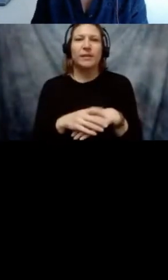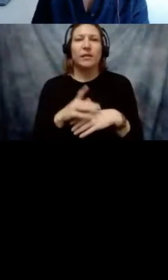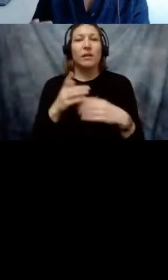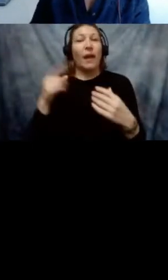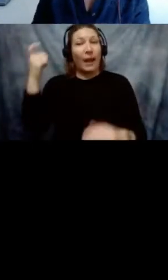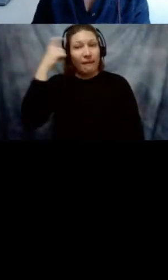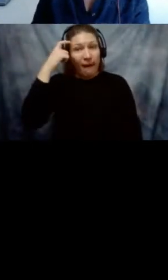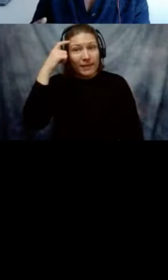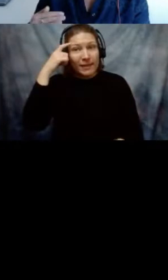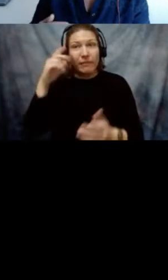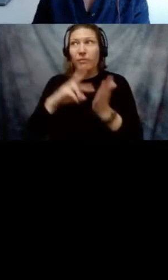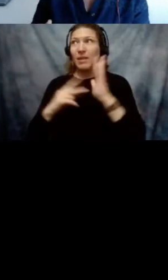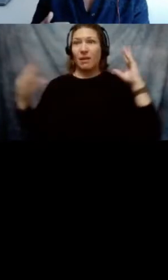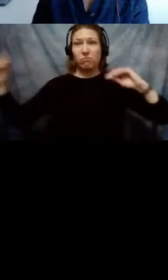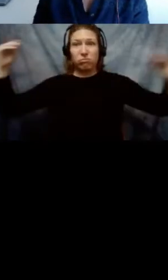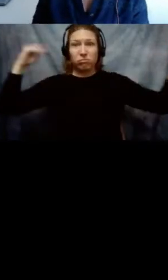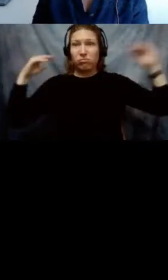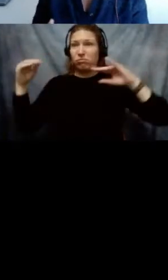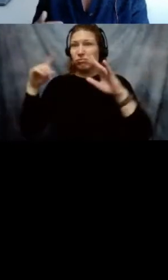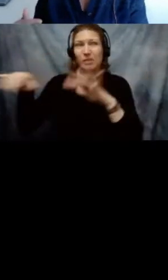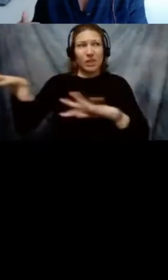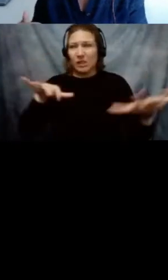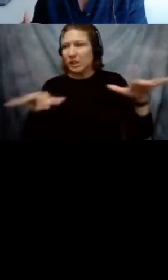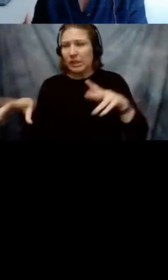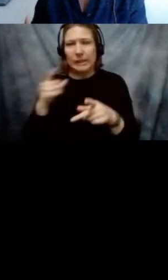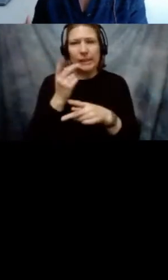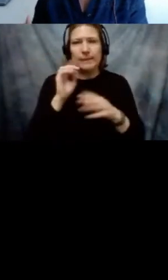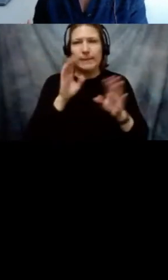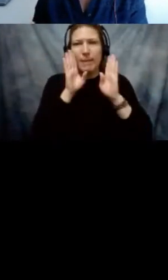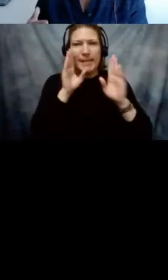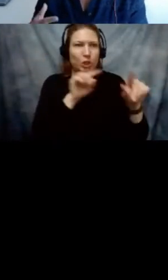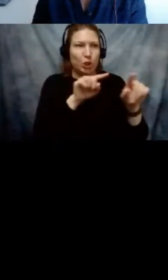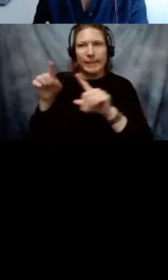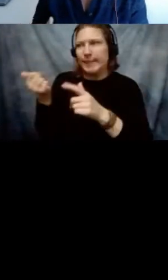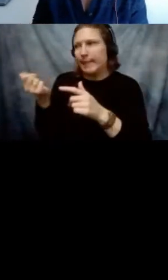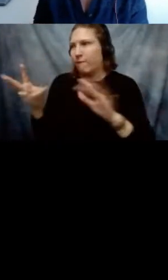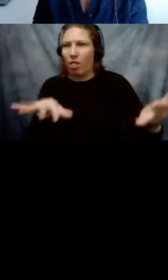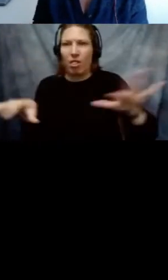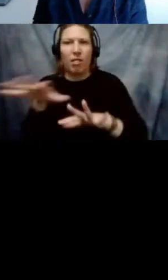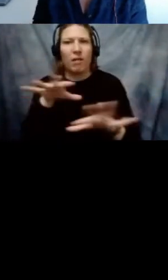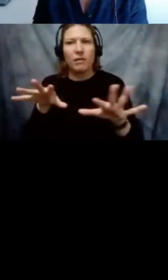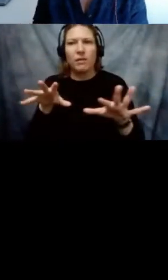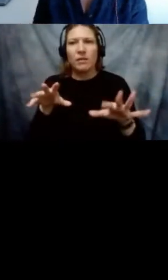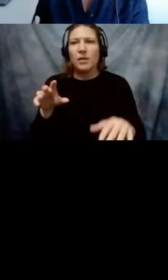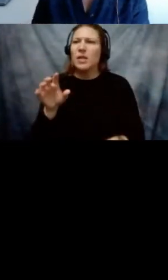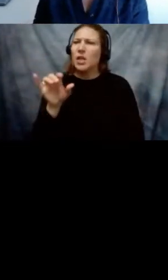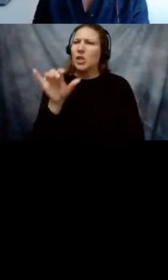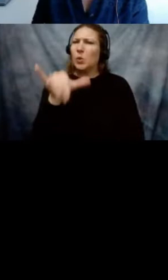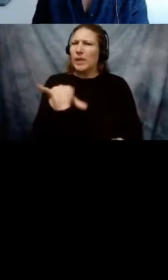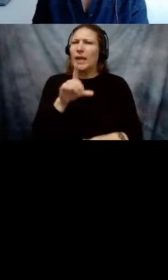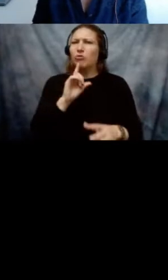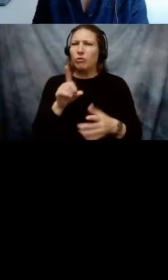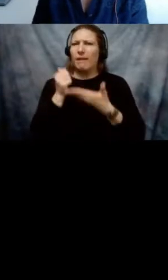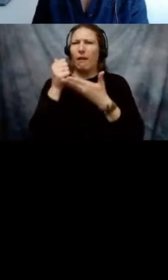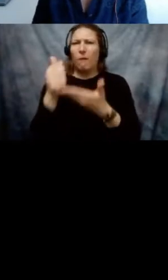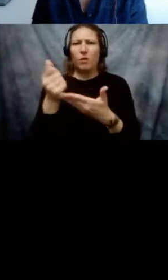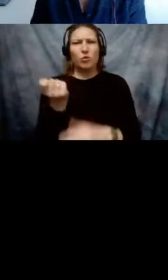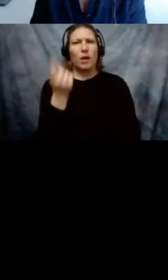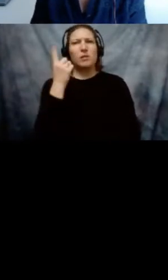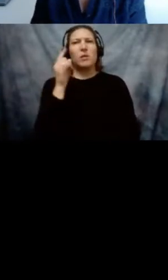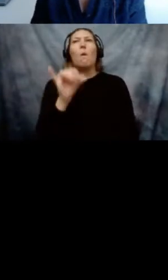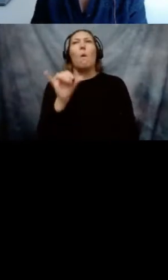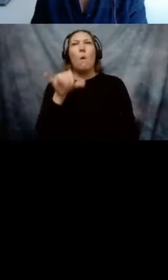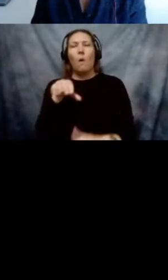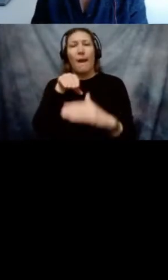think considering temporary and situational impairments is a really useful strategy in showing how accessibility can benefit all of